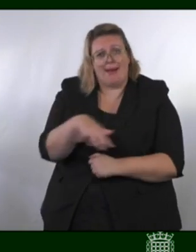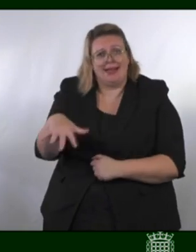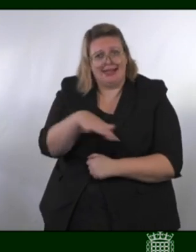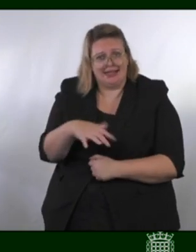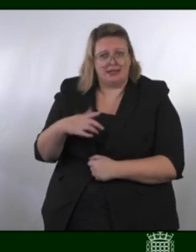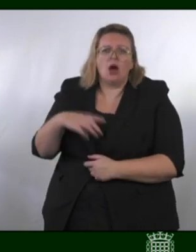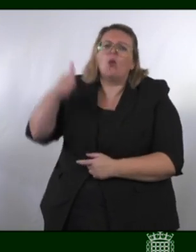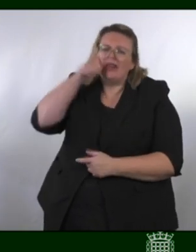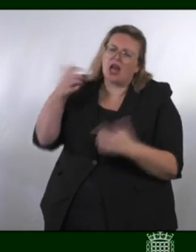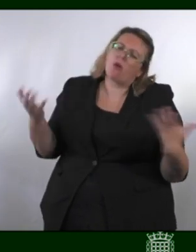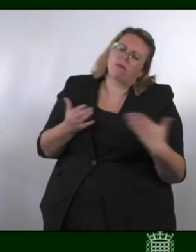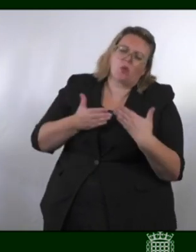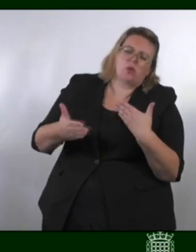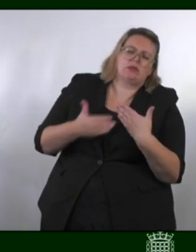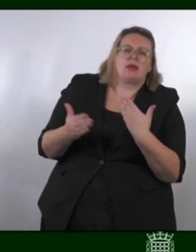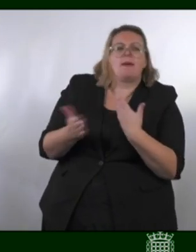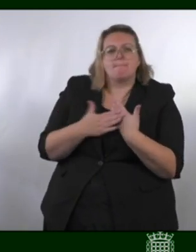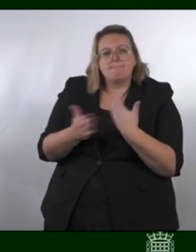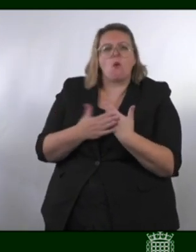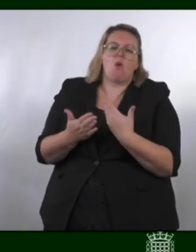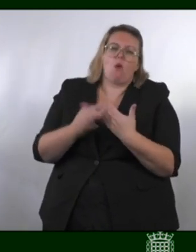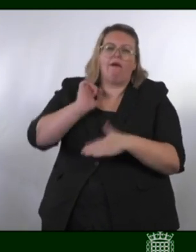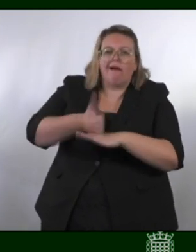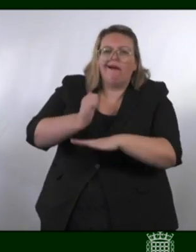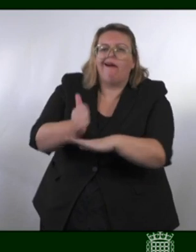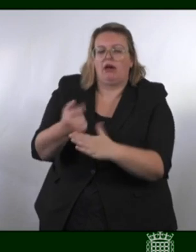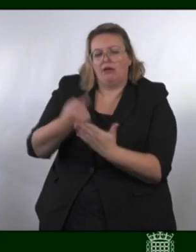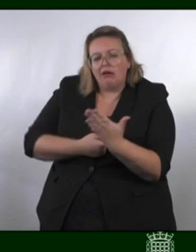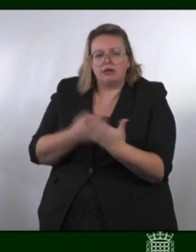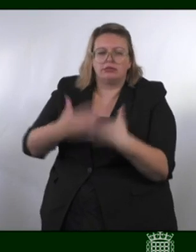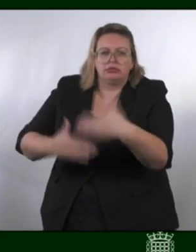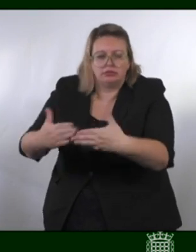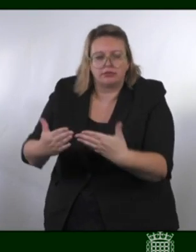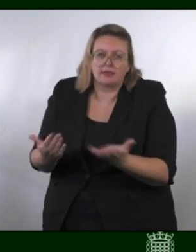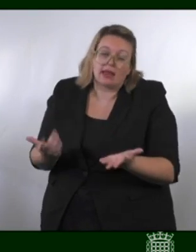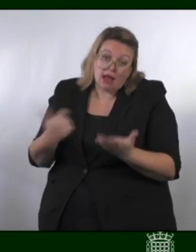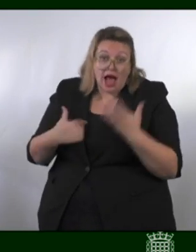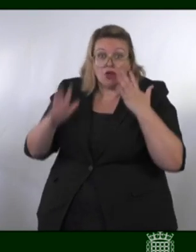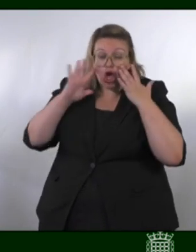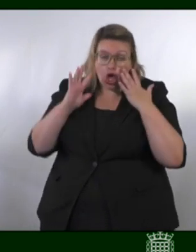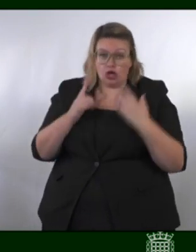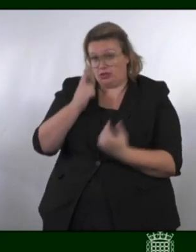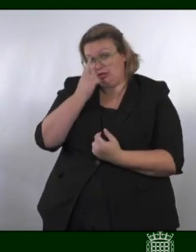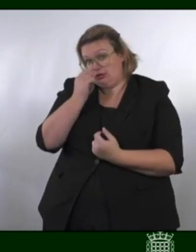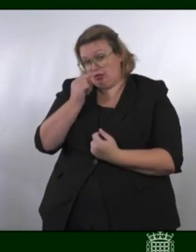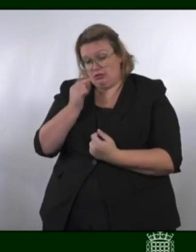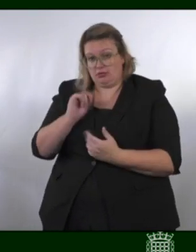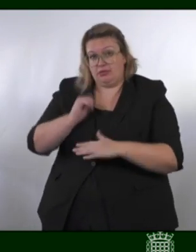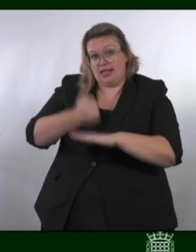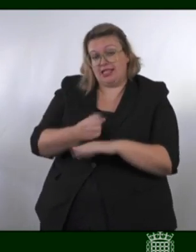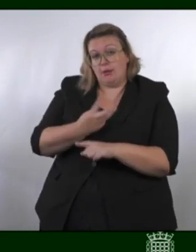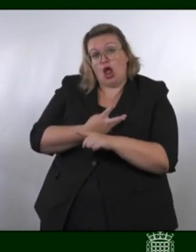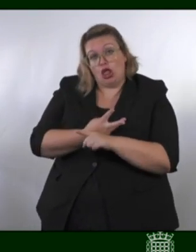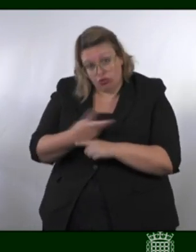needed. Indeed, according to sources Briefing Times Radio, plans are being developed for a 3-week lockdown more